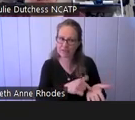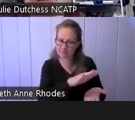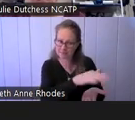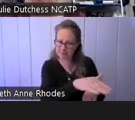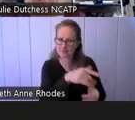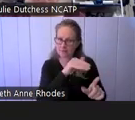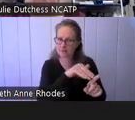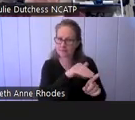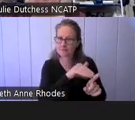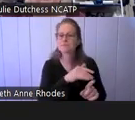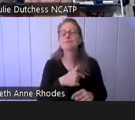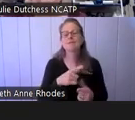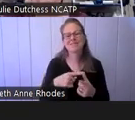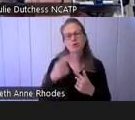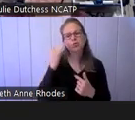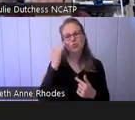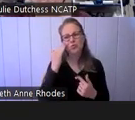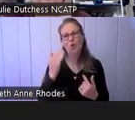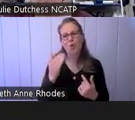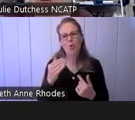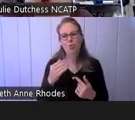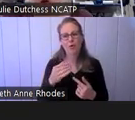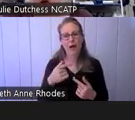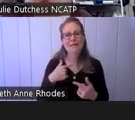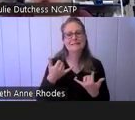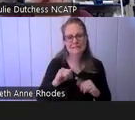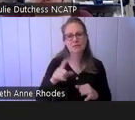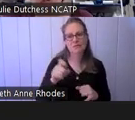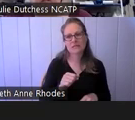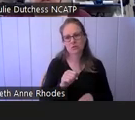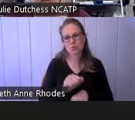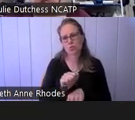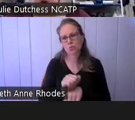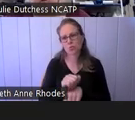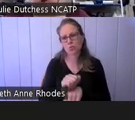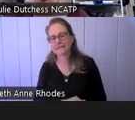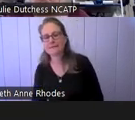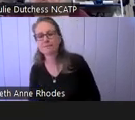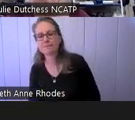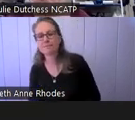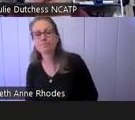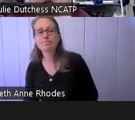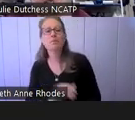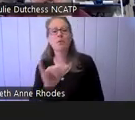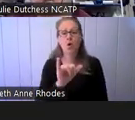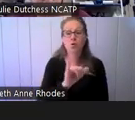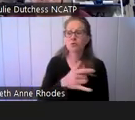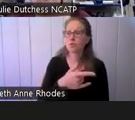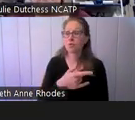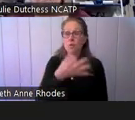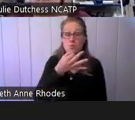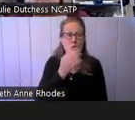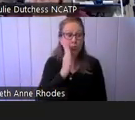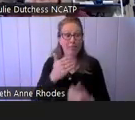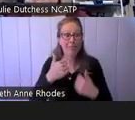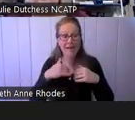projects or assignments that you still need to work on. It also gets Reminders for upcoming classes. So you